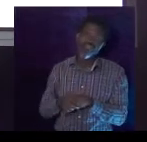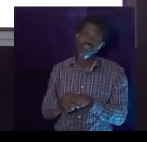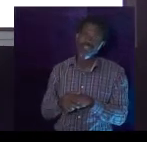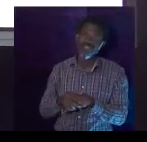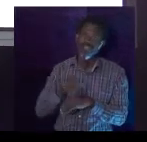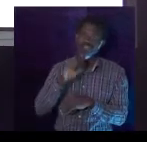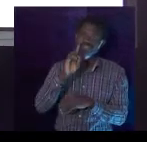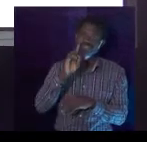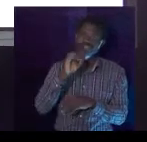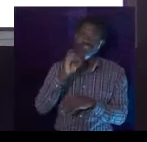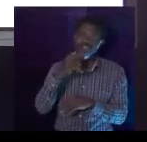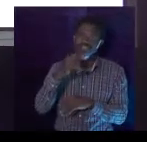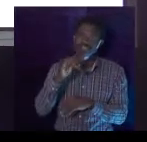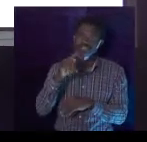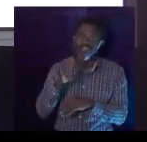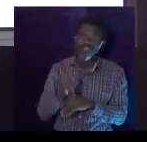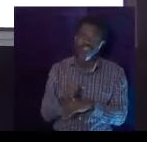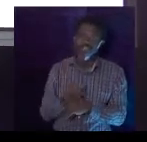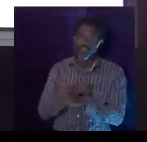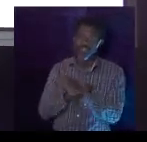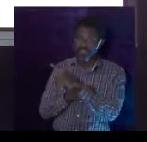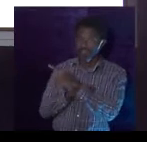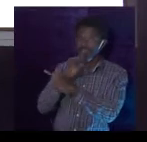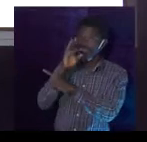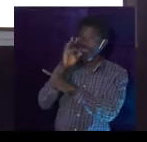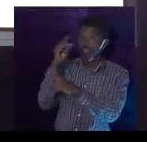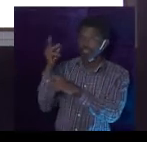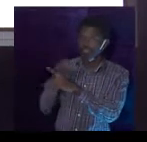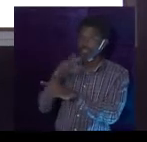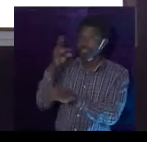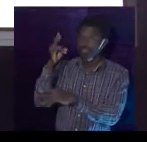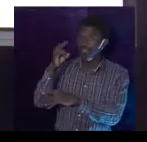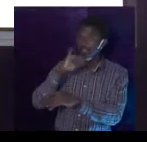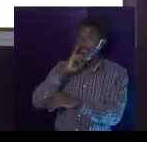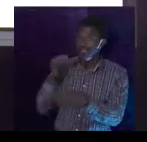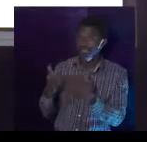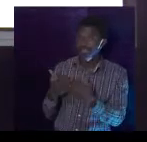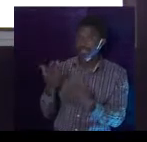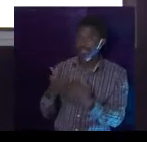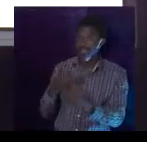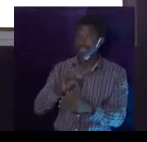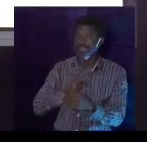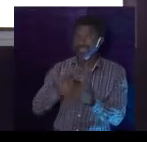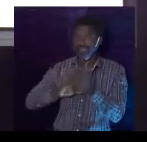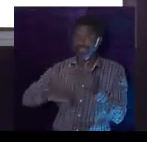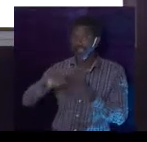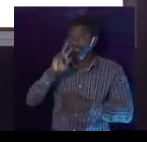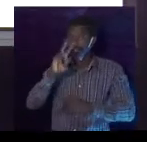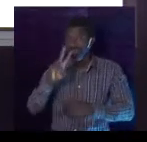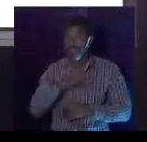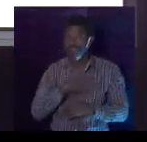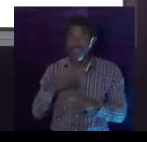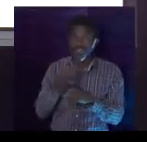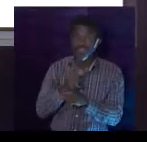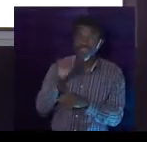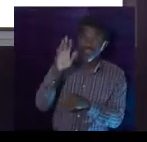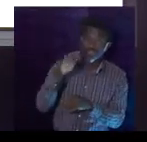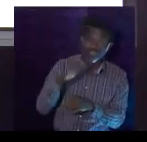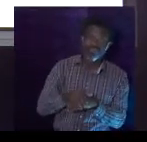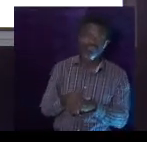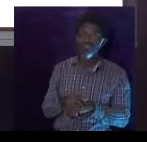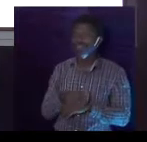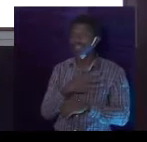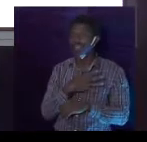me 1.7. Now 9 times 17 is very easy. I subtract 2 and I get me